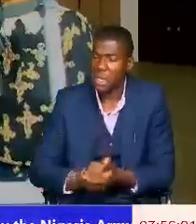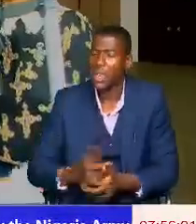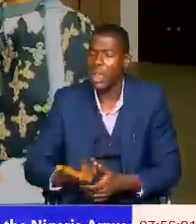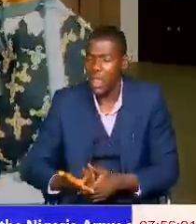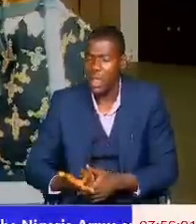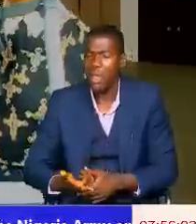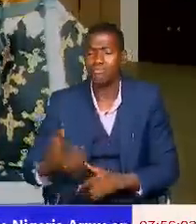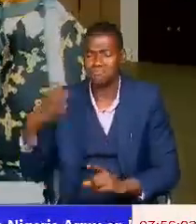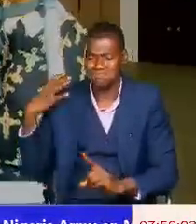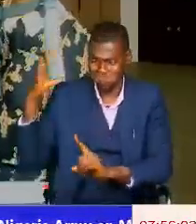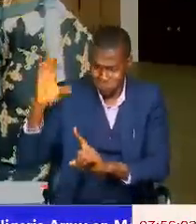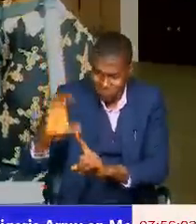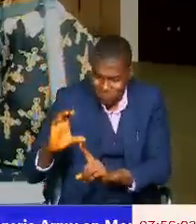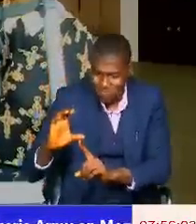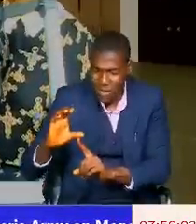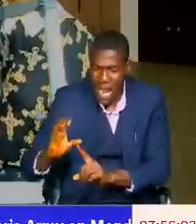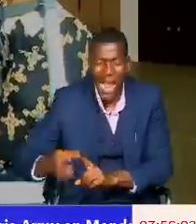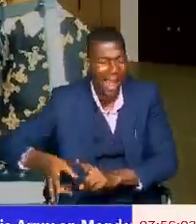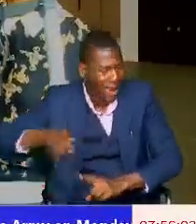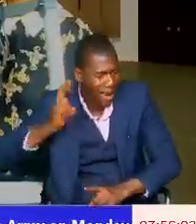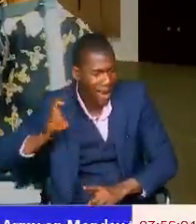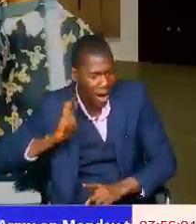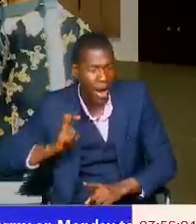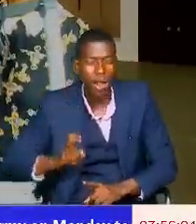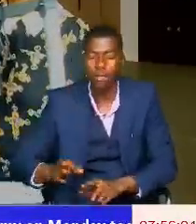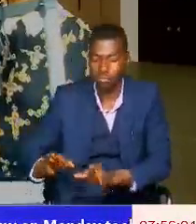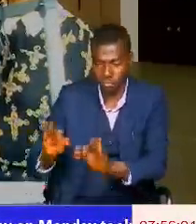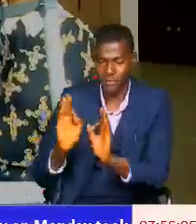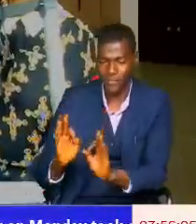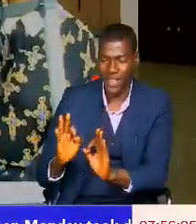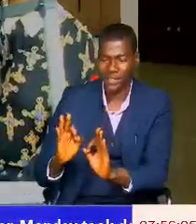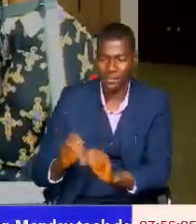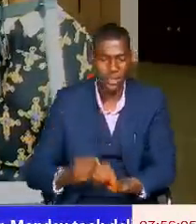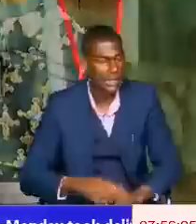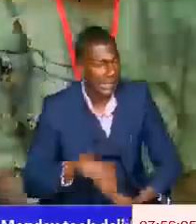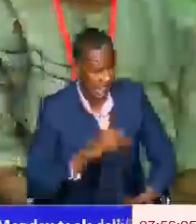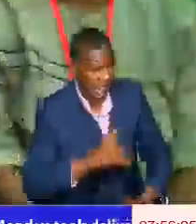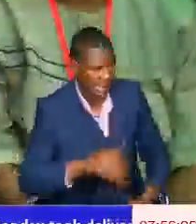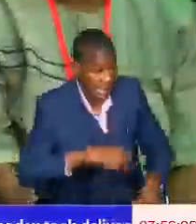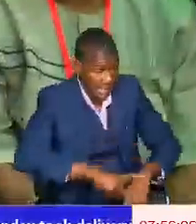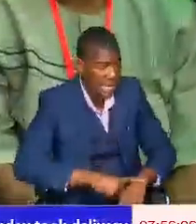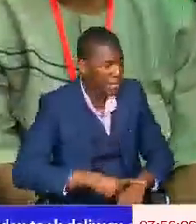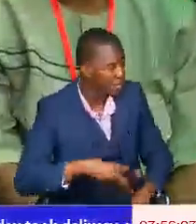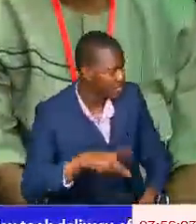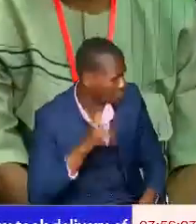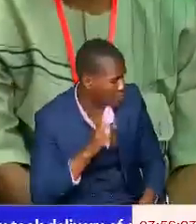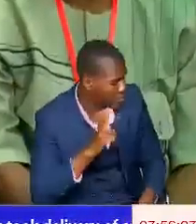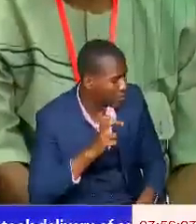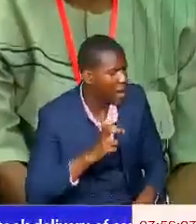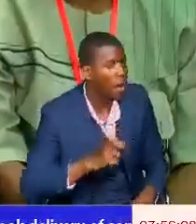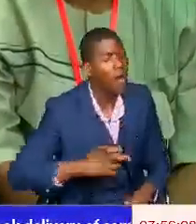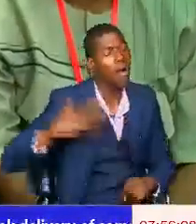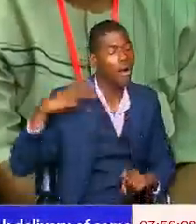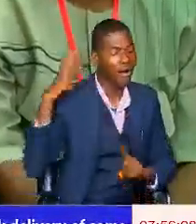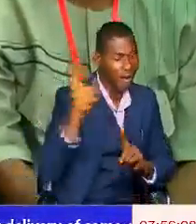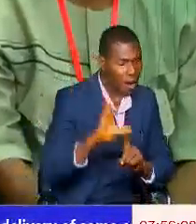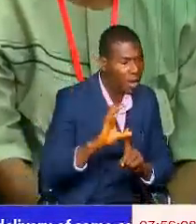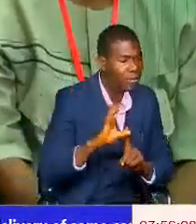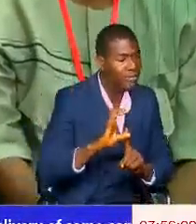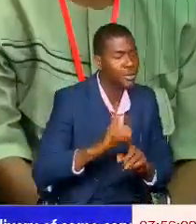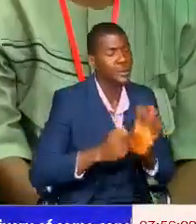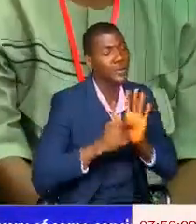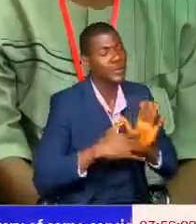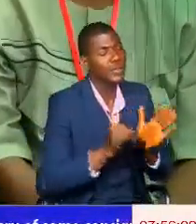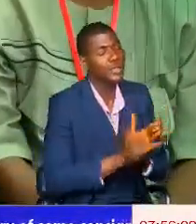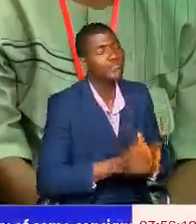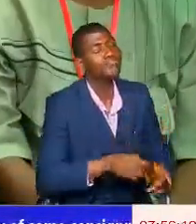can't be responsible. Yes. When you're responsible, you go, no, say yes, I don't, let me do mistake. So I go do all I need to do, make we correct